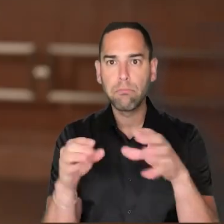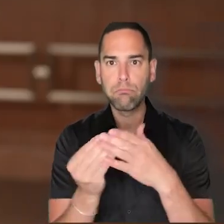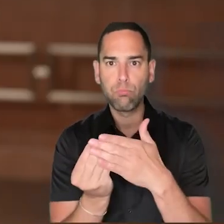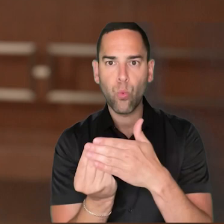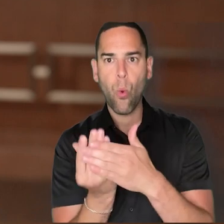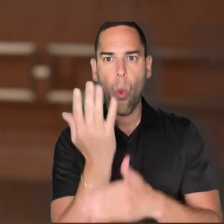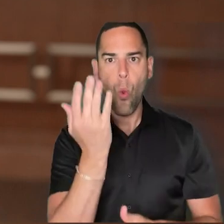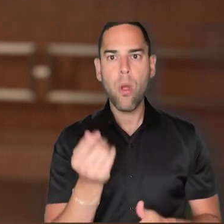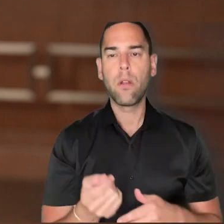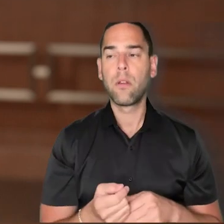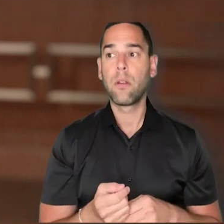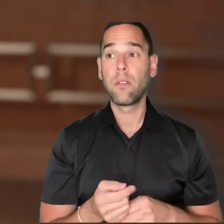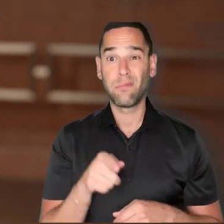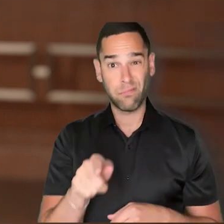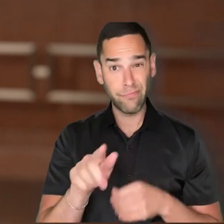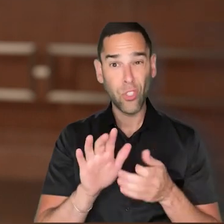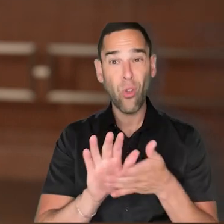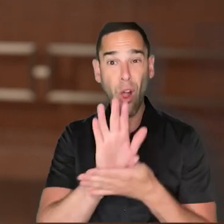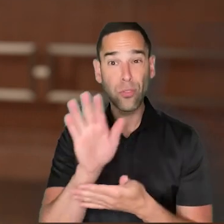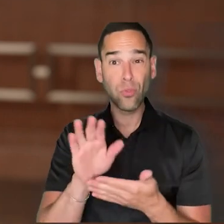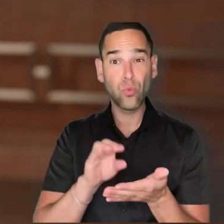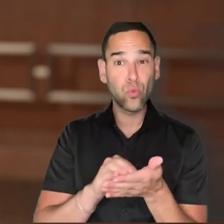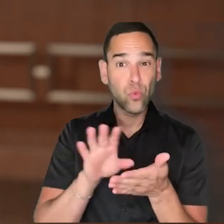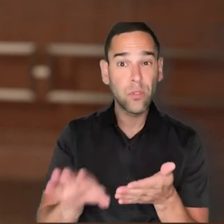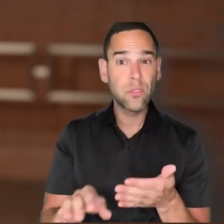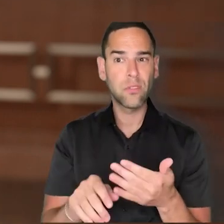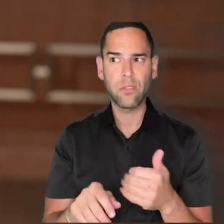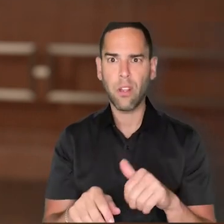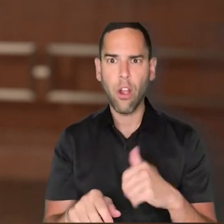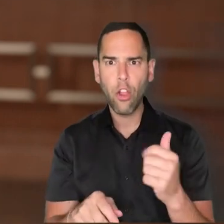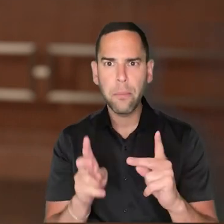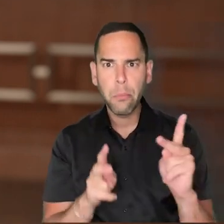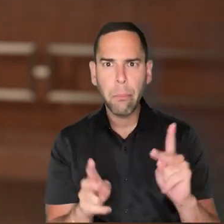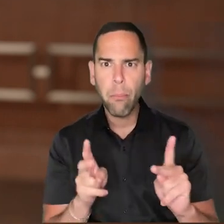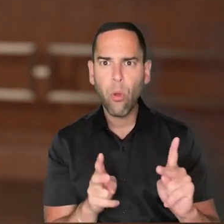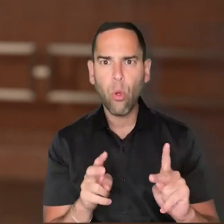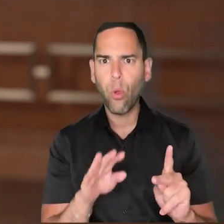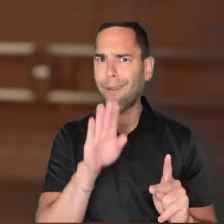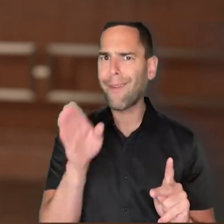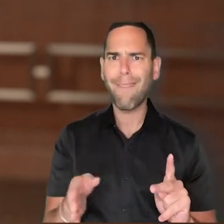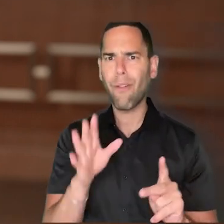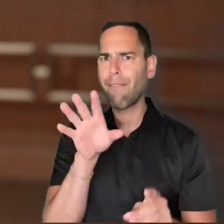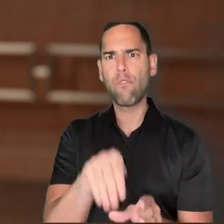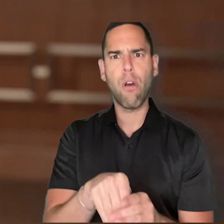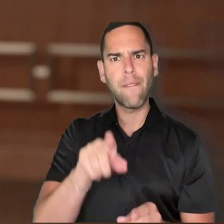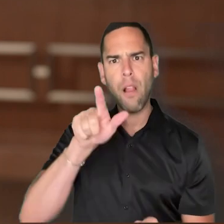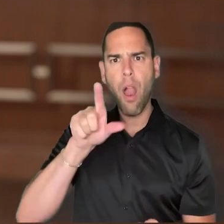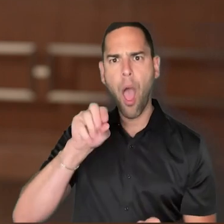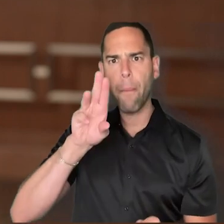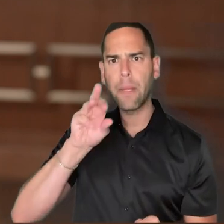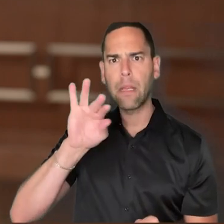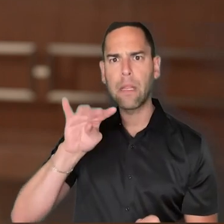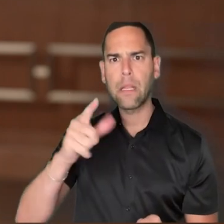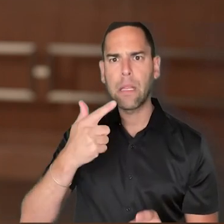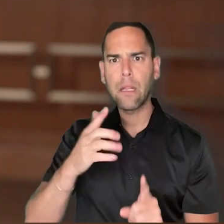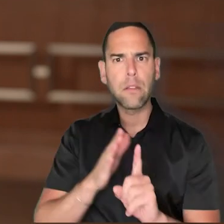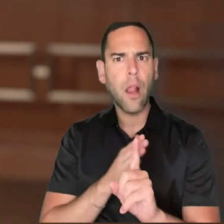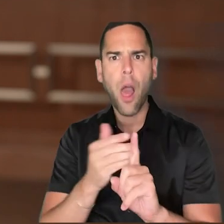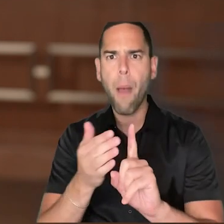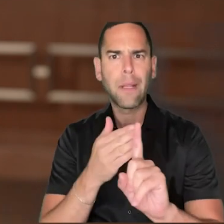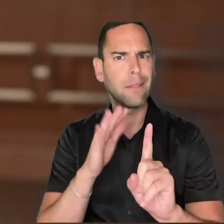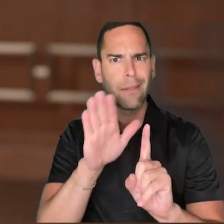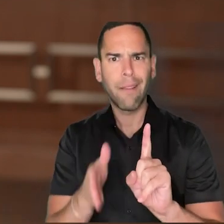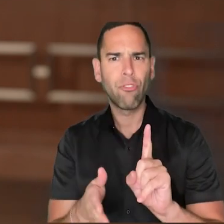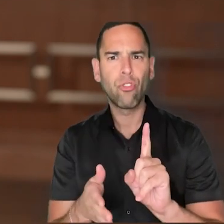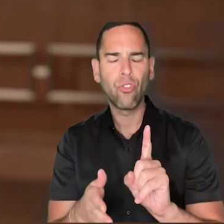disability rights movement was emerging, the college students and others, none of us had really been involved in lobbying. Most of us